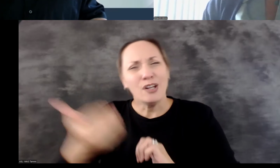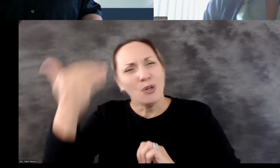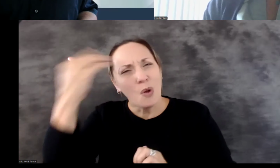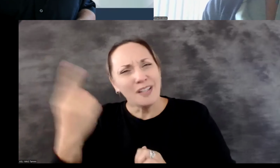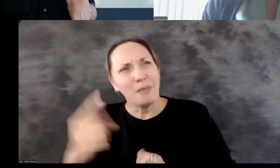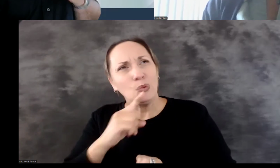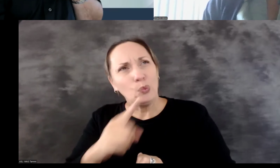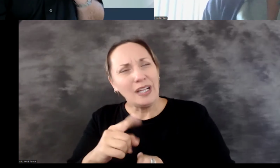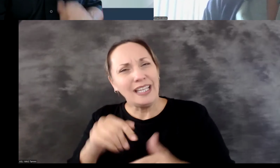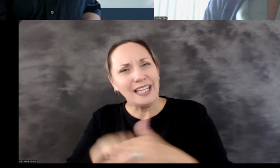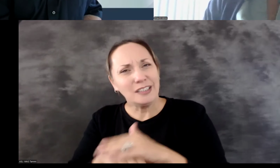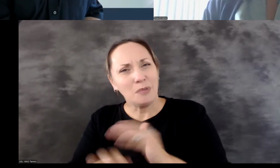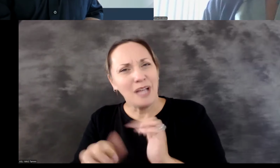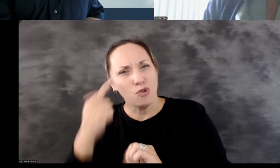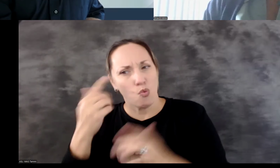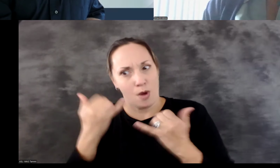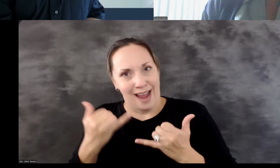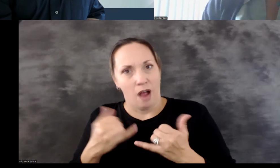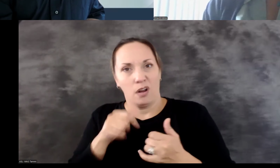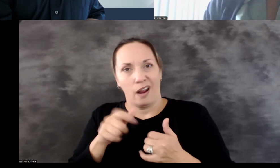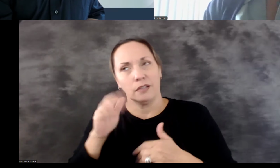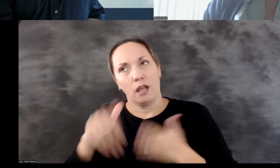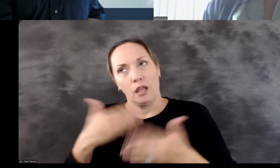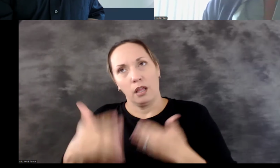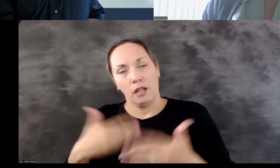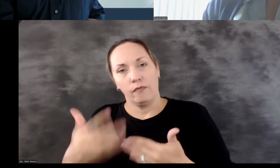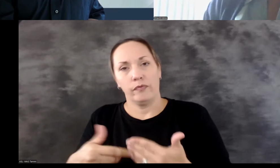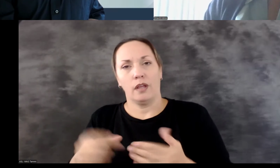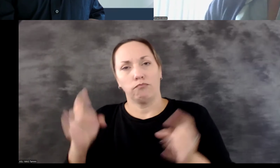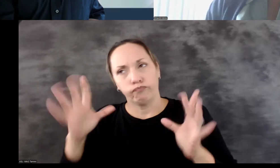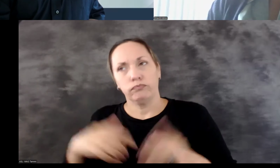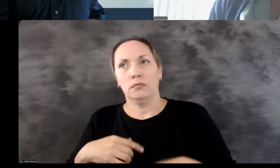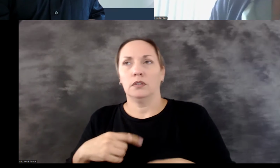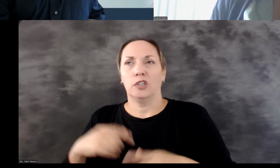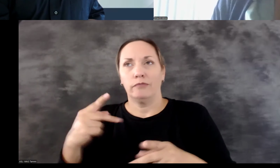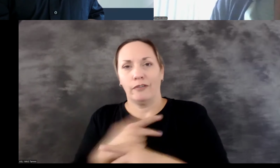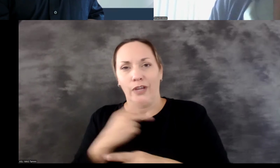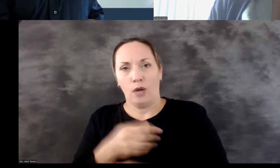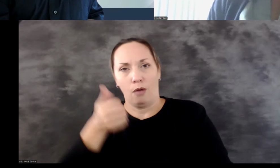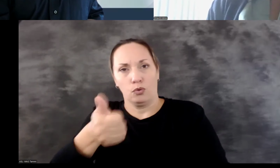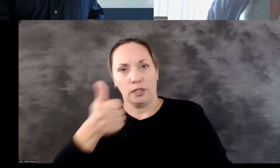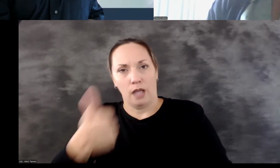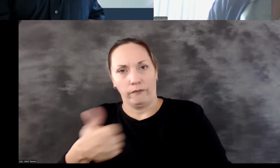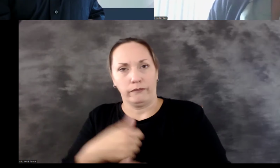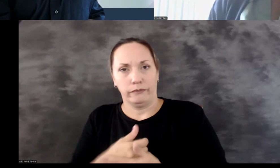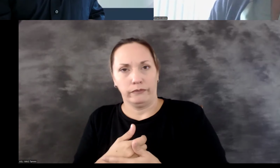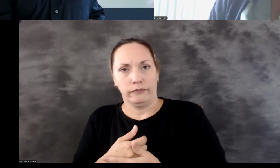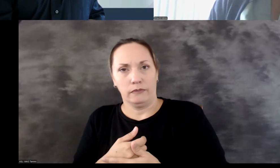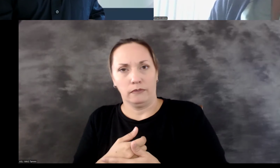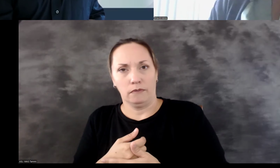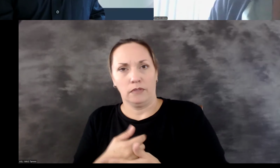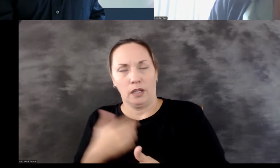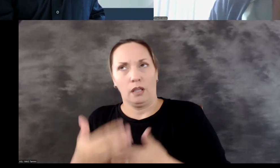accessible quickly without, going through the whole painstaking process, I think, of finding it out on your own as you're halfway